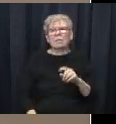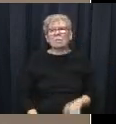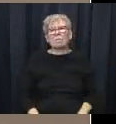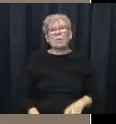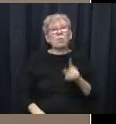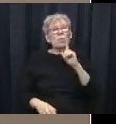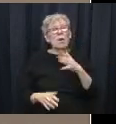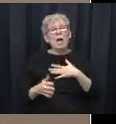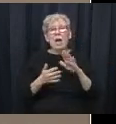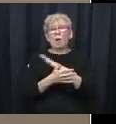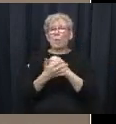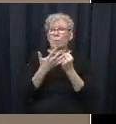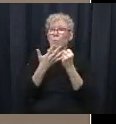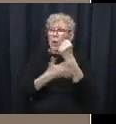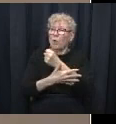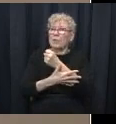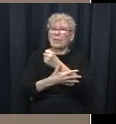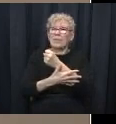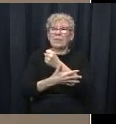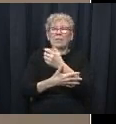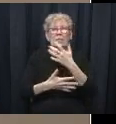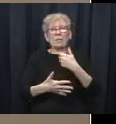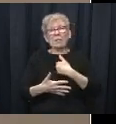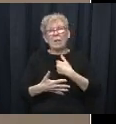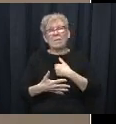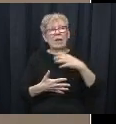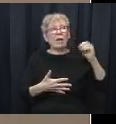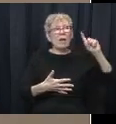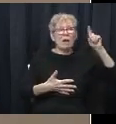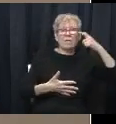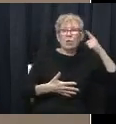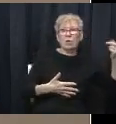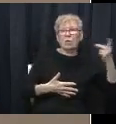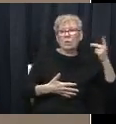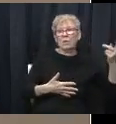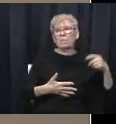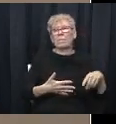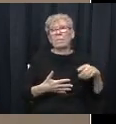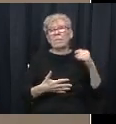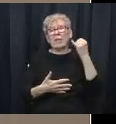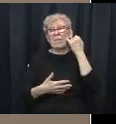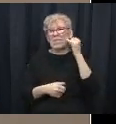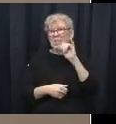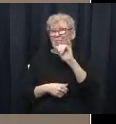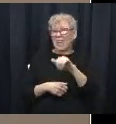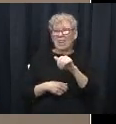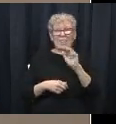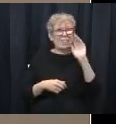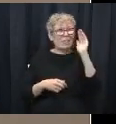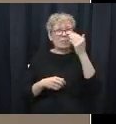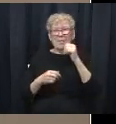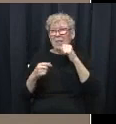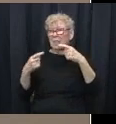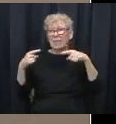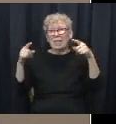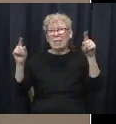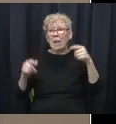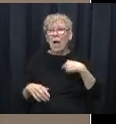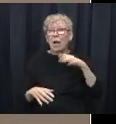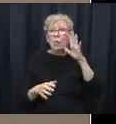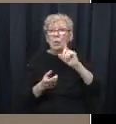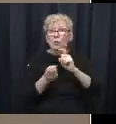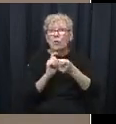If it's not making a difference, we'll do something different. But we're hoping that we are not leaving anyone behind in this pandemic.